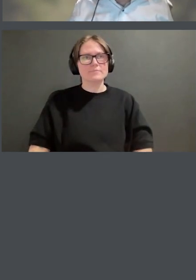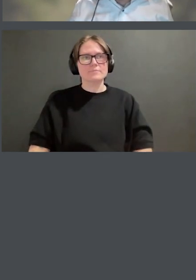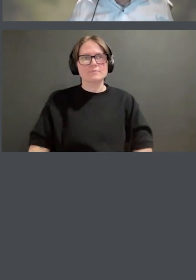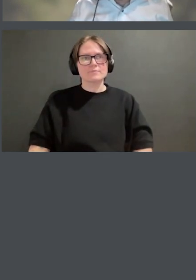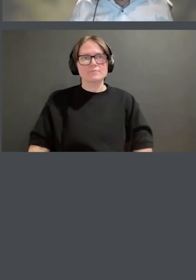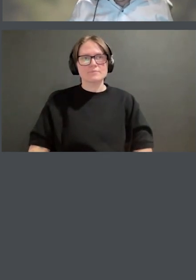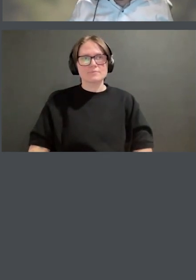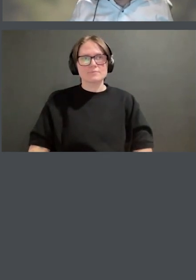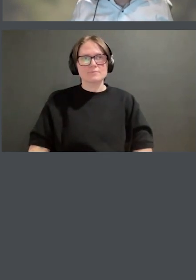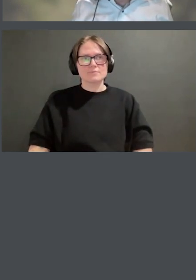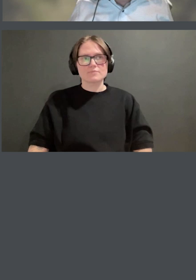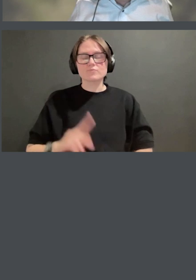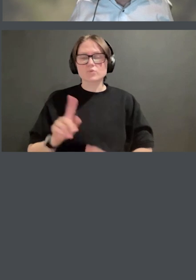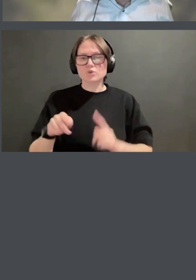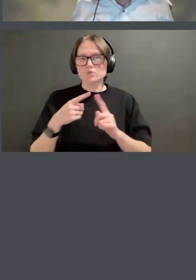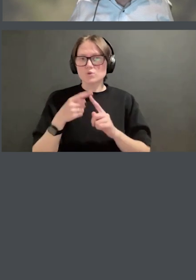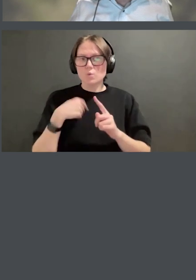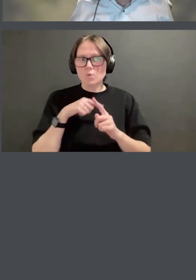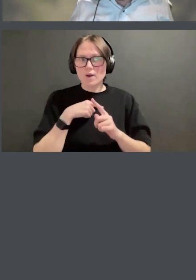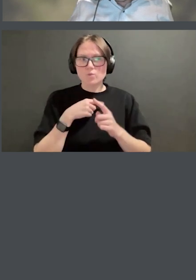patients, if they have